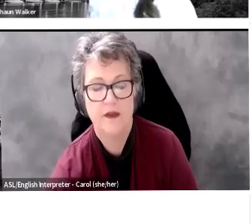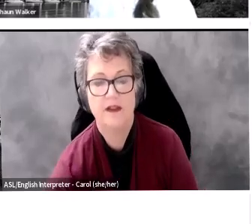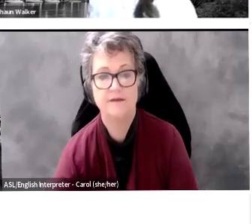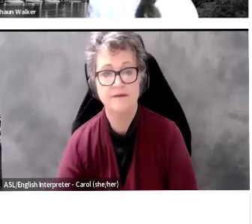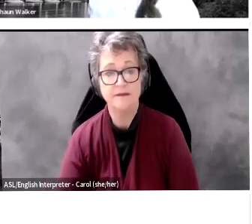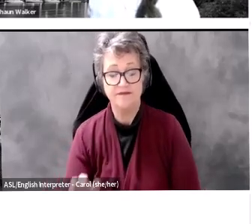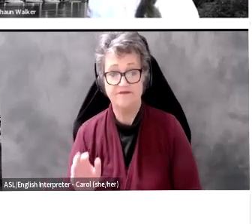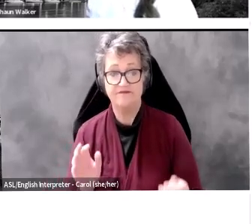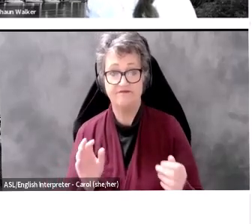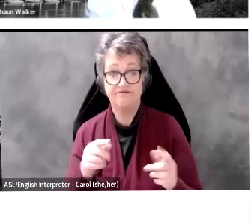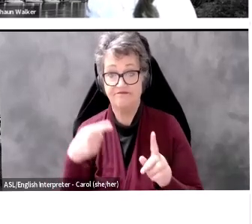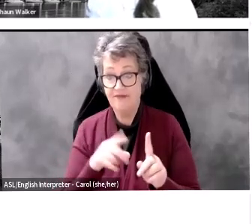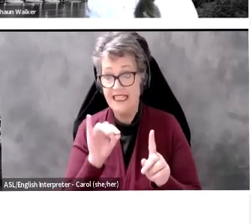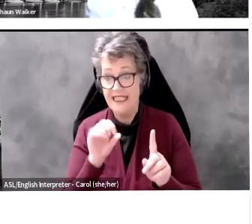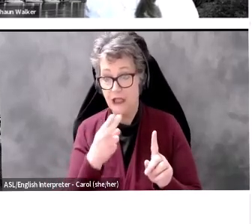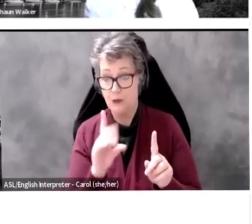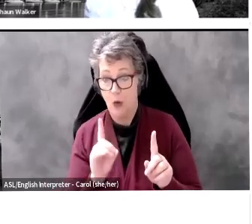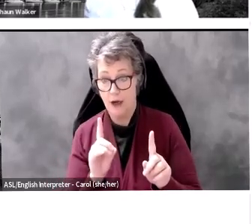Speaking of the dashboard,